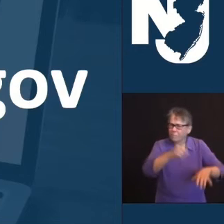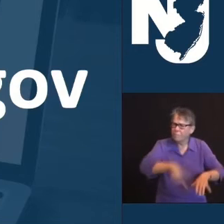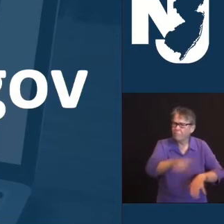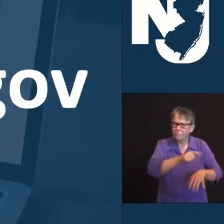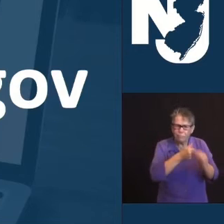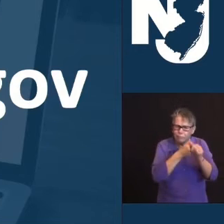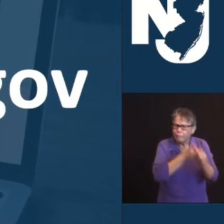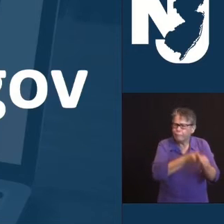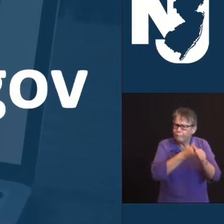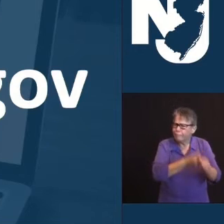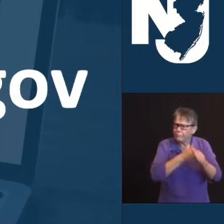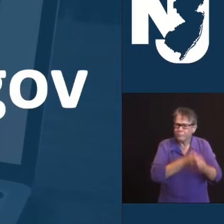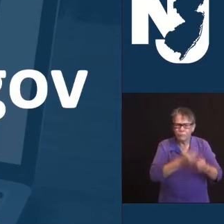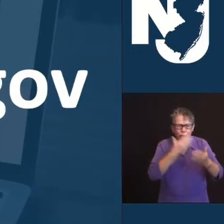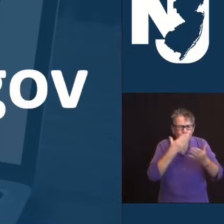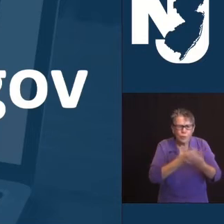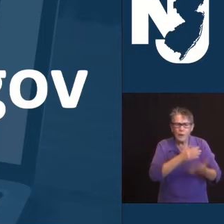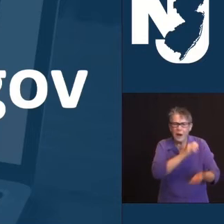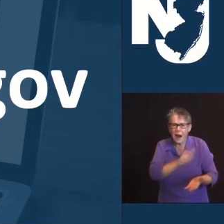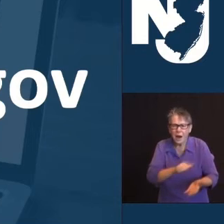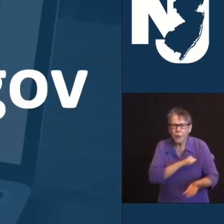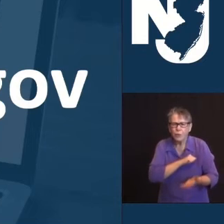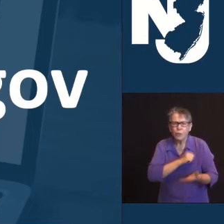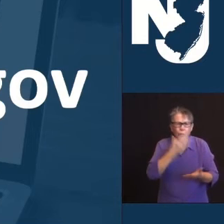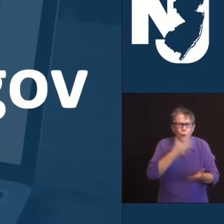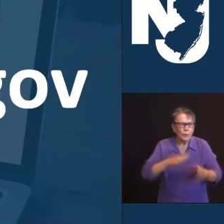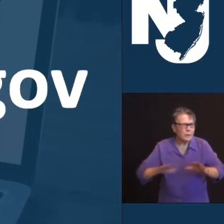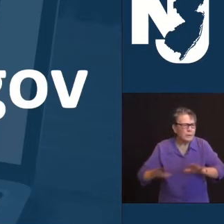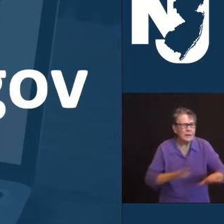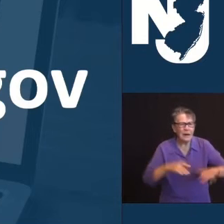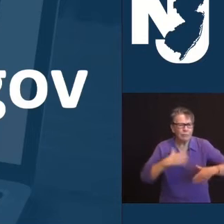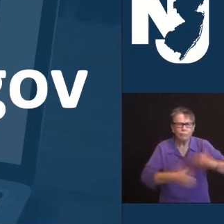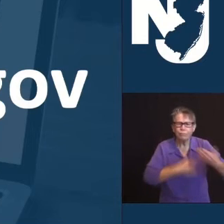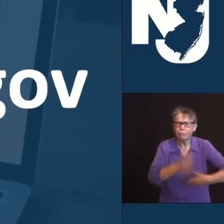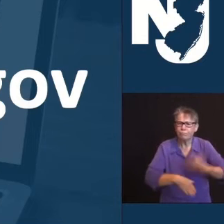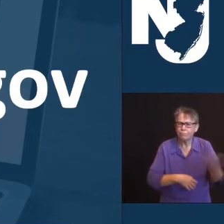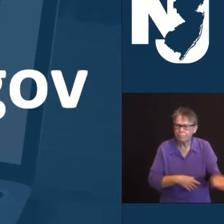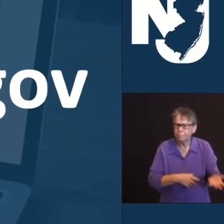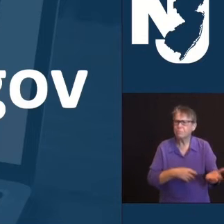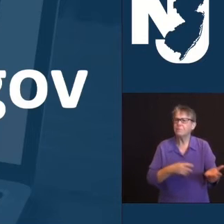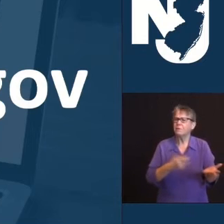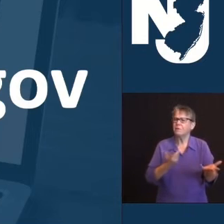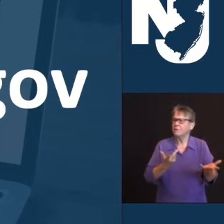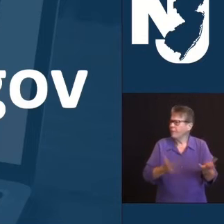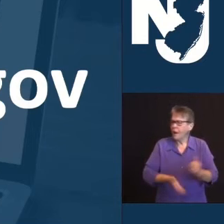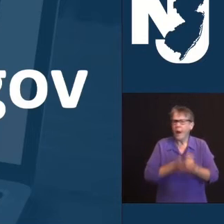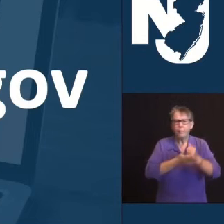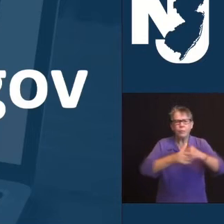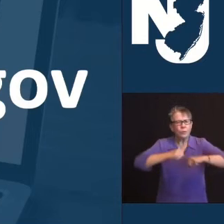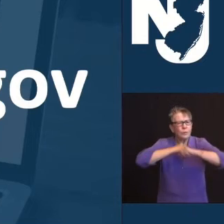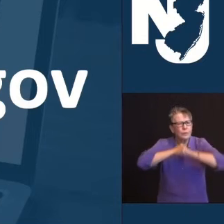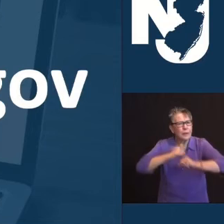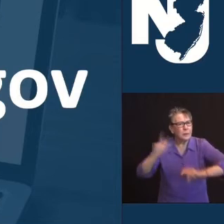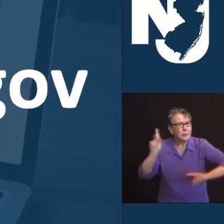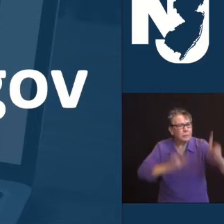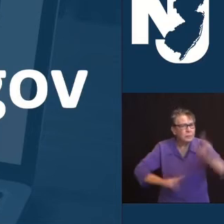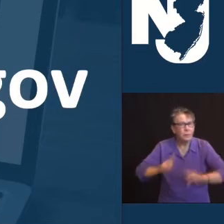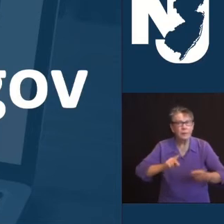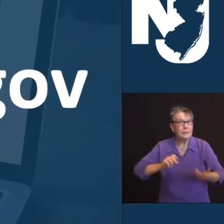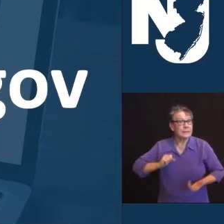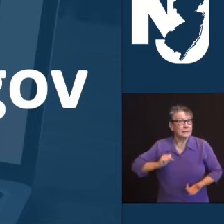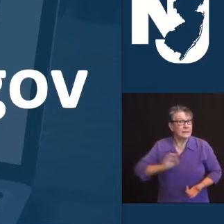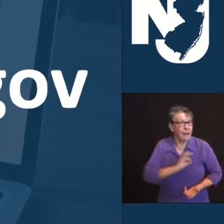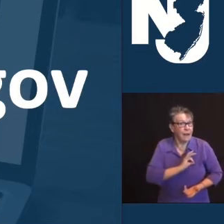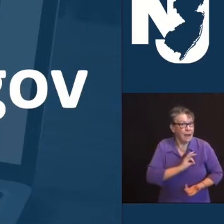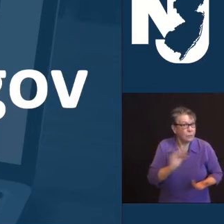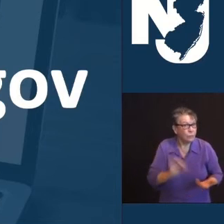moment requires to protect their staffs and patrons. That kind of spirit is admirable and deeply, deeply